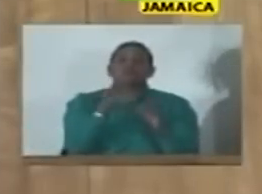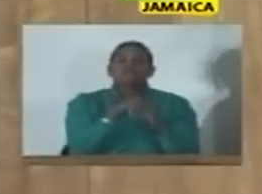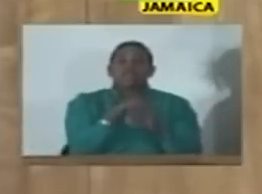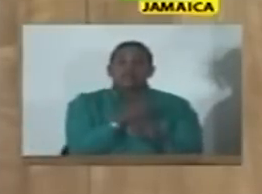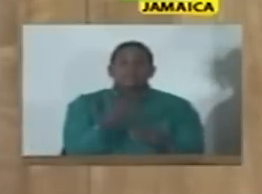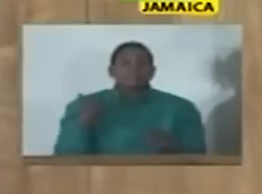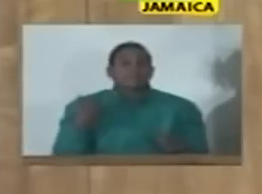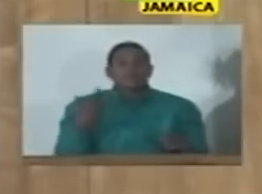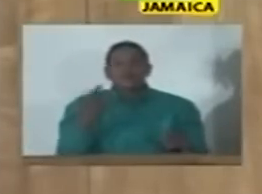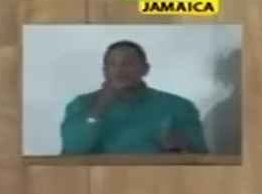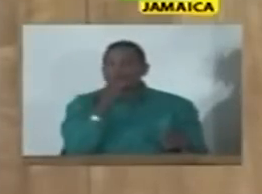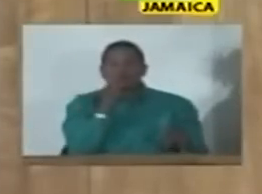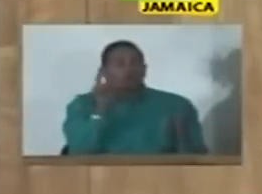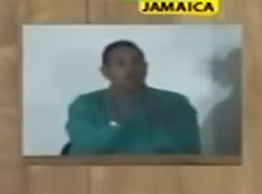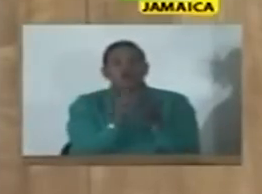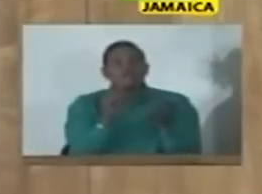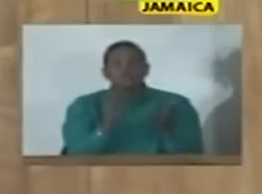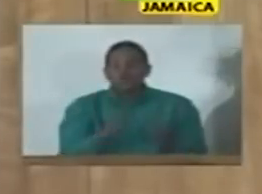is unlawful.